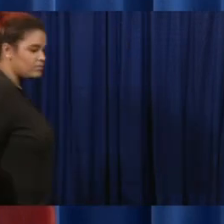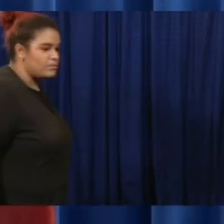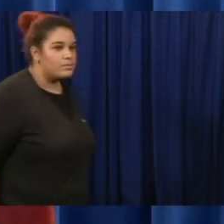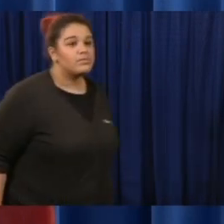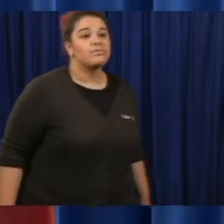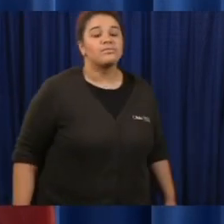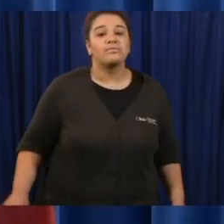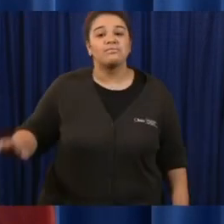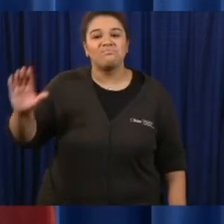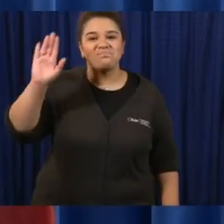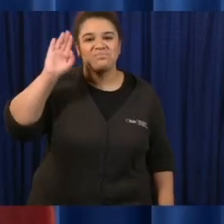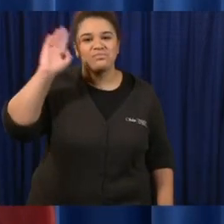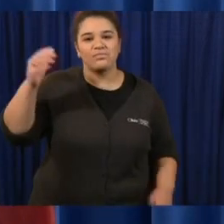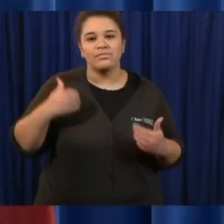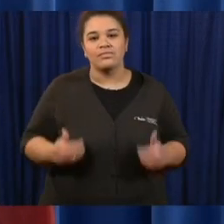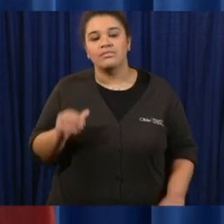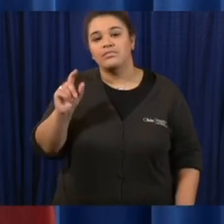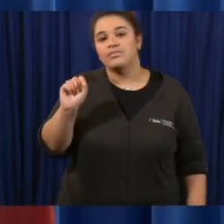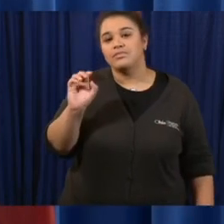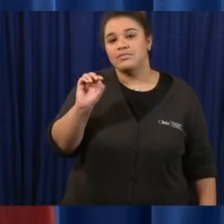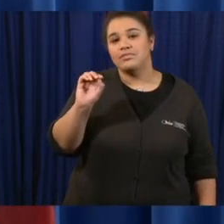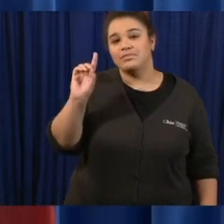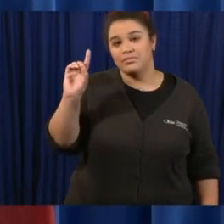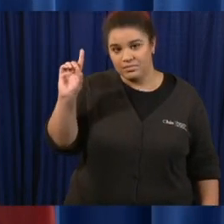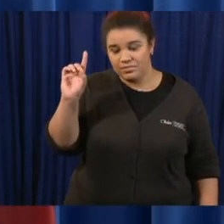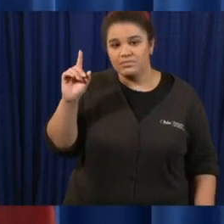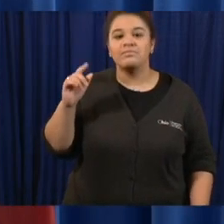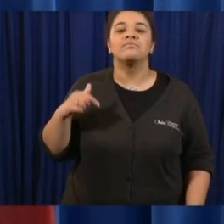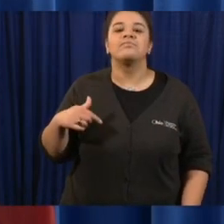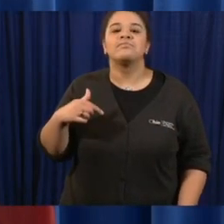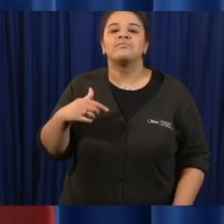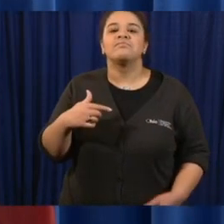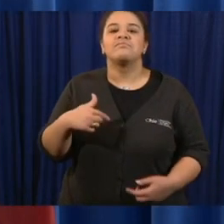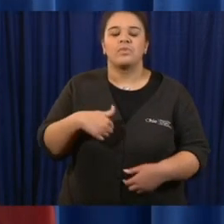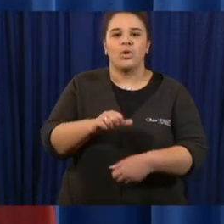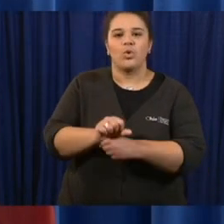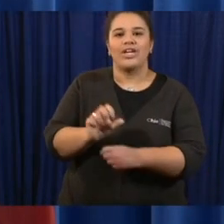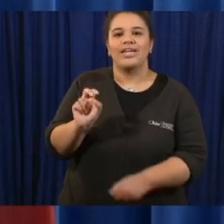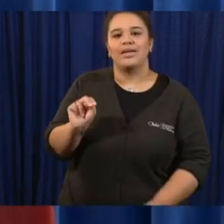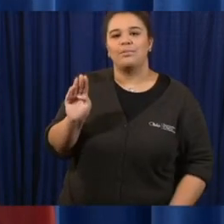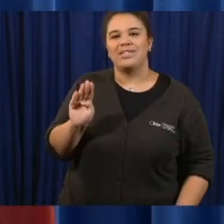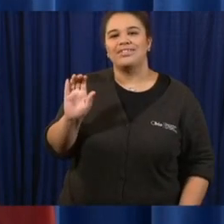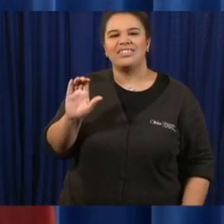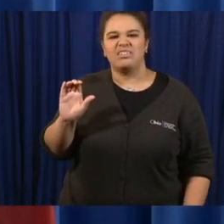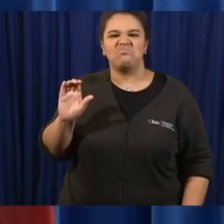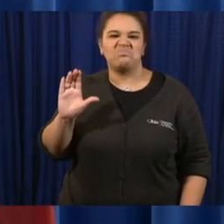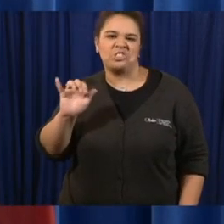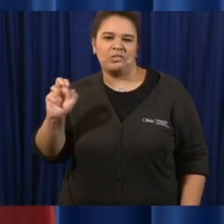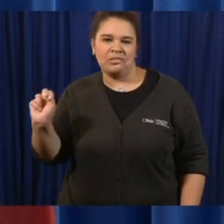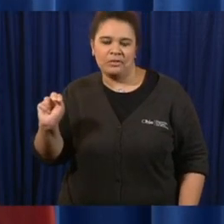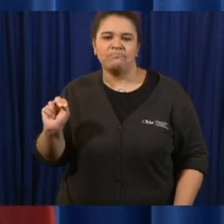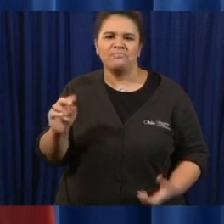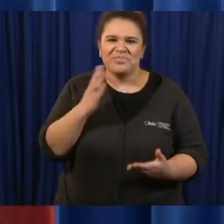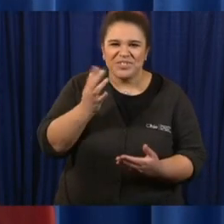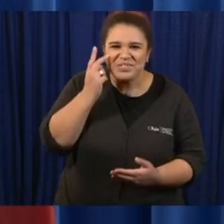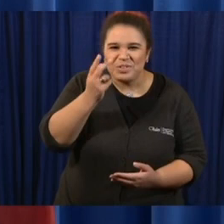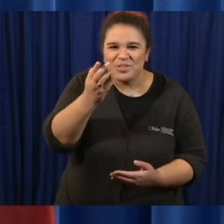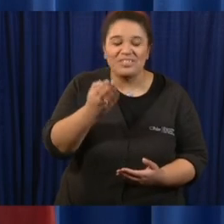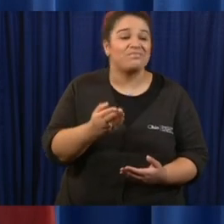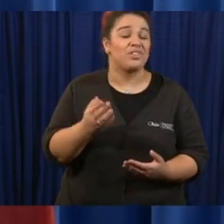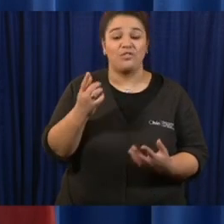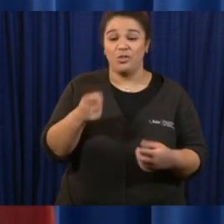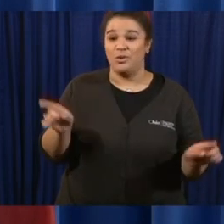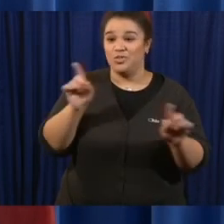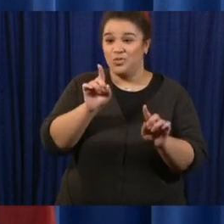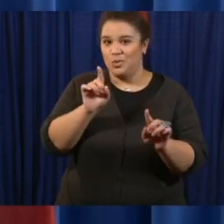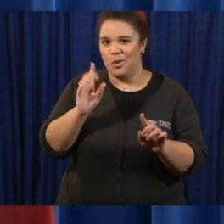Hello, Governor DeWine. Todd Dykes with WLWT TV, NBC Cincinnati. Good to see you. For people watching at home or